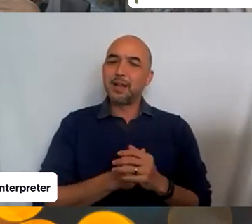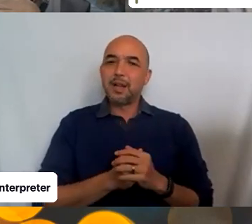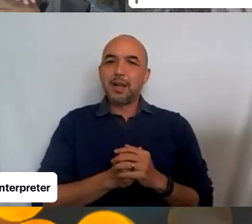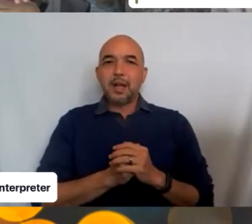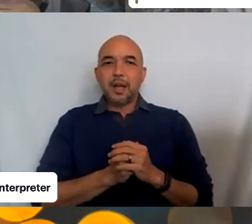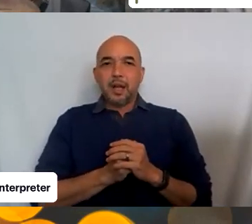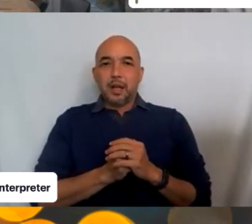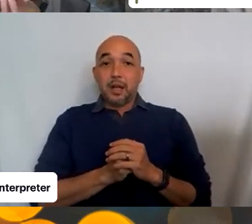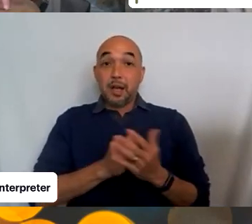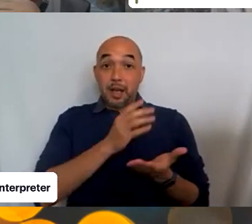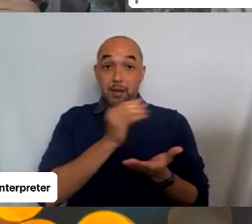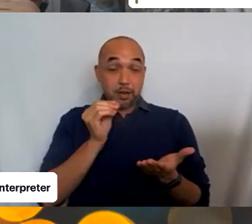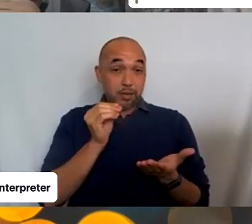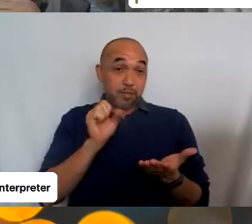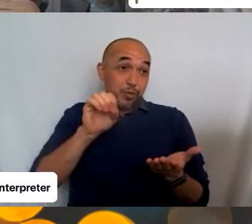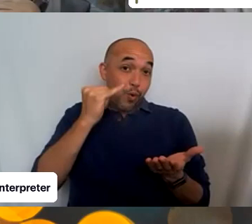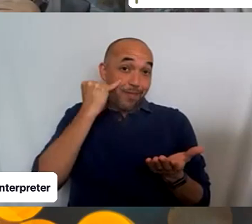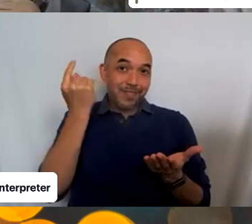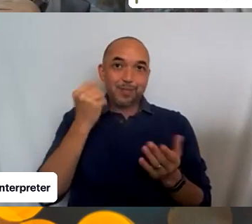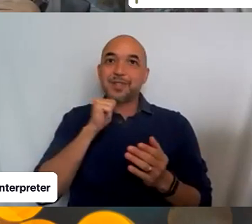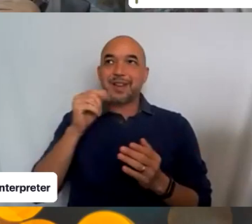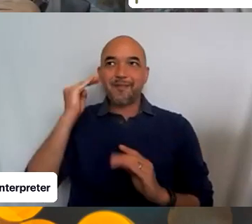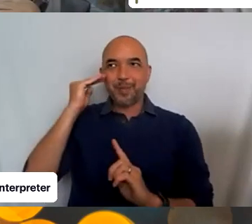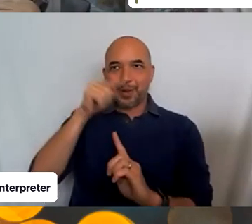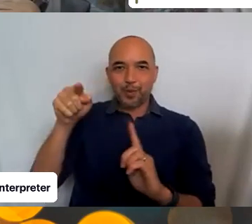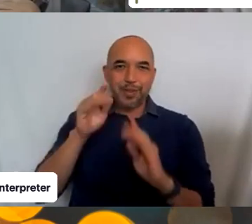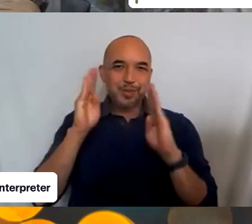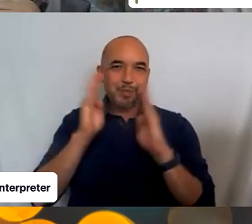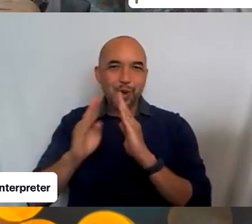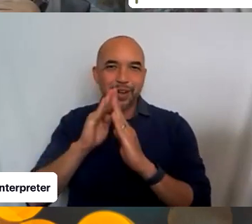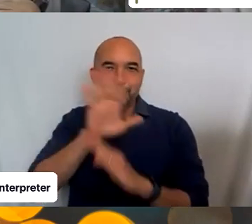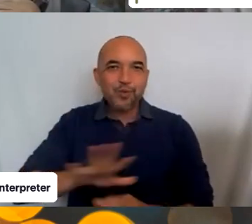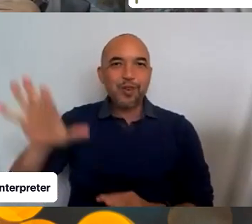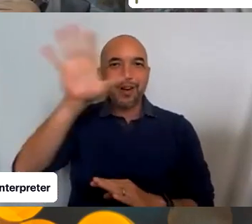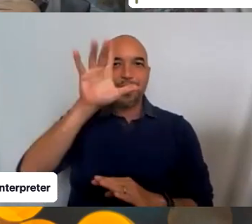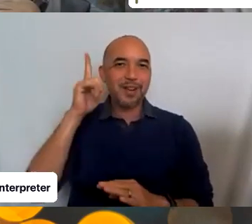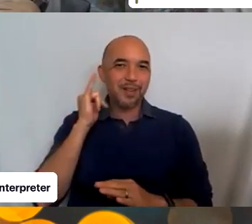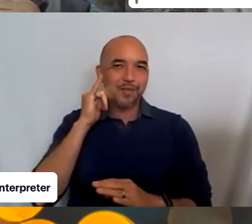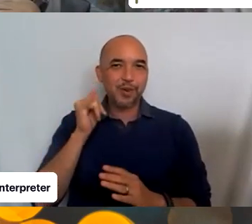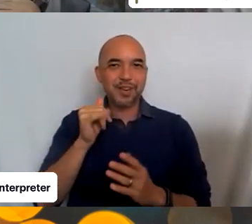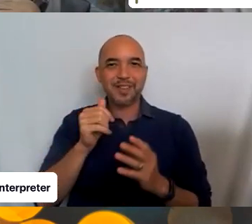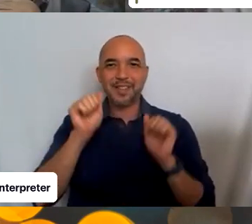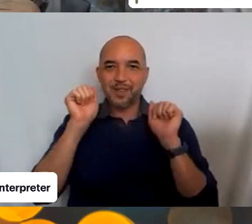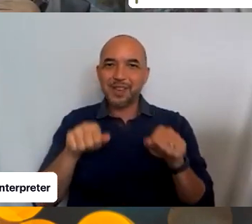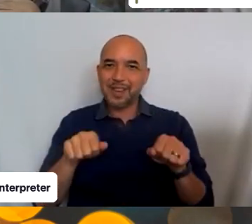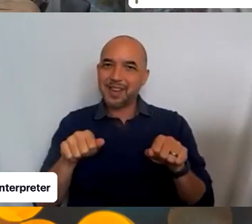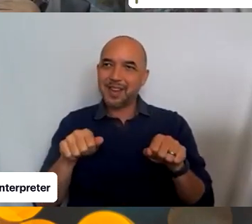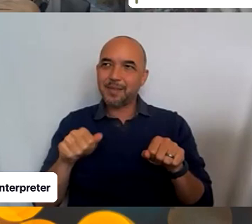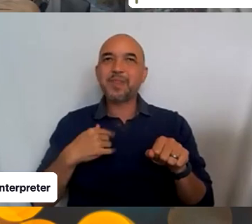who maybe isn't familiar with these towns, I think that you can really feel comfort in I feel like you bring